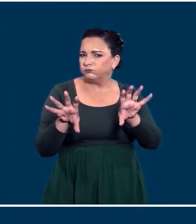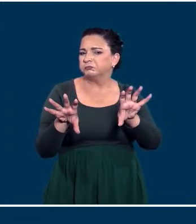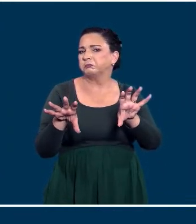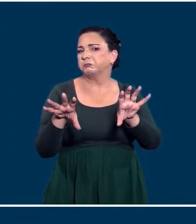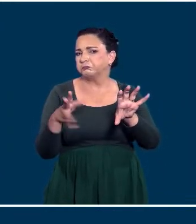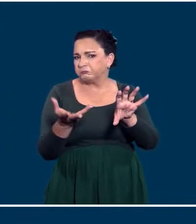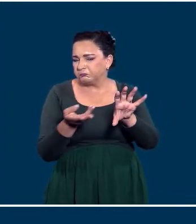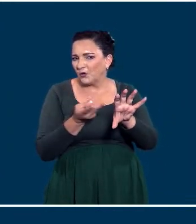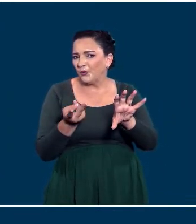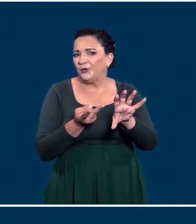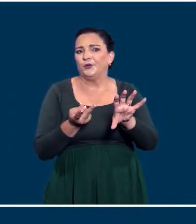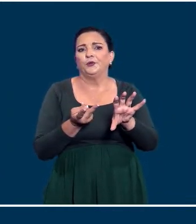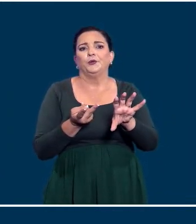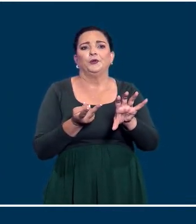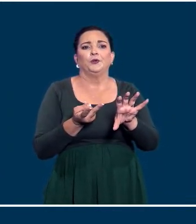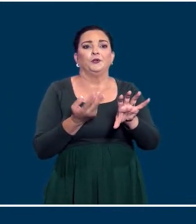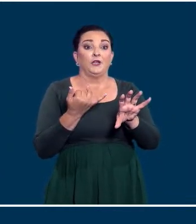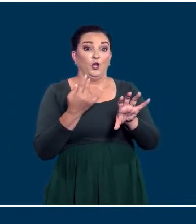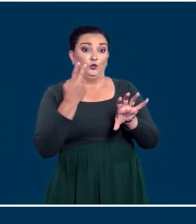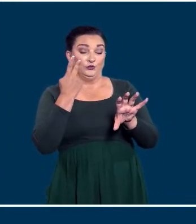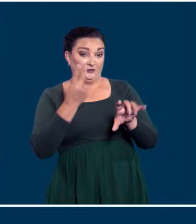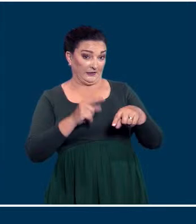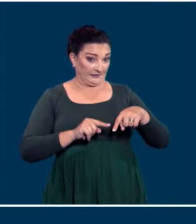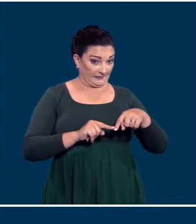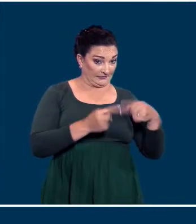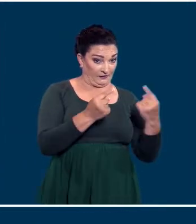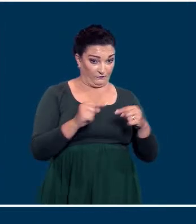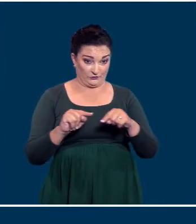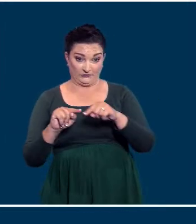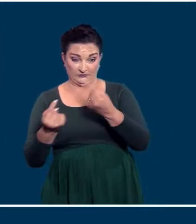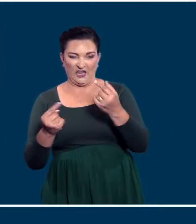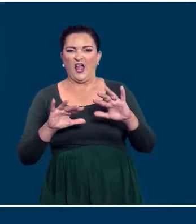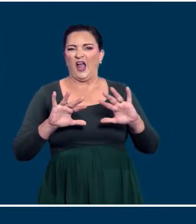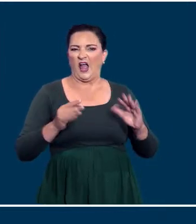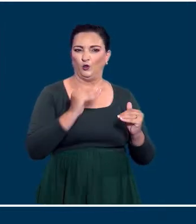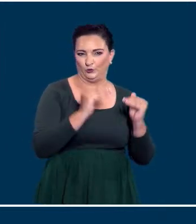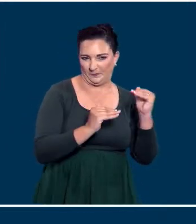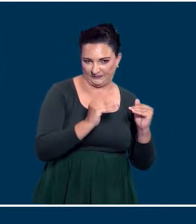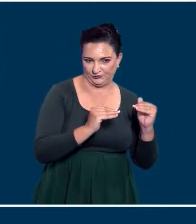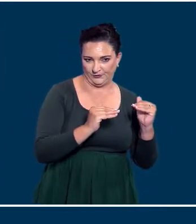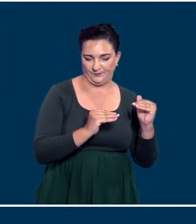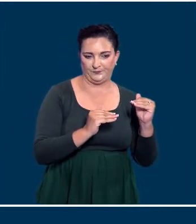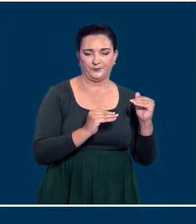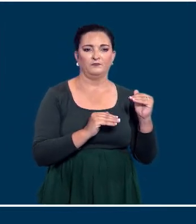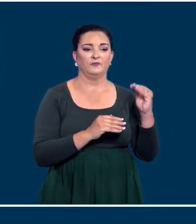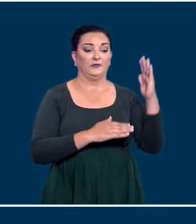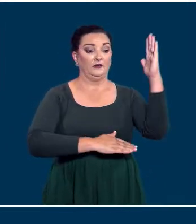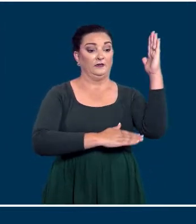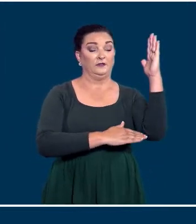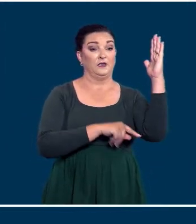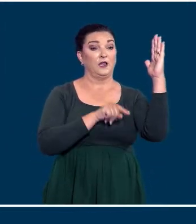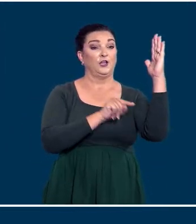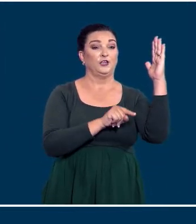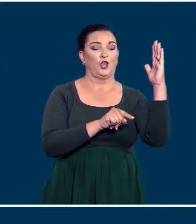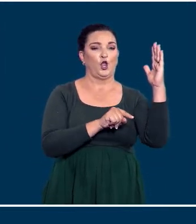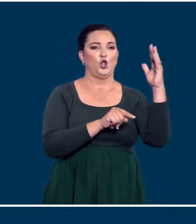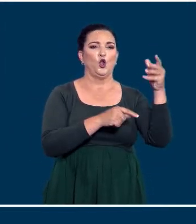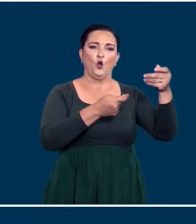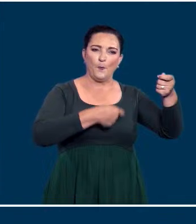quite different stories being told in two different measures of risk. One is the emerging market bond